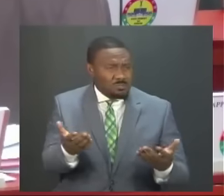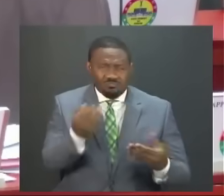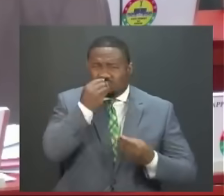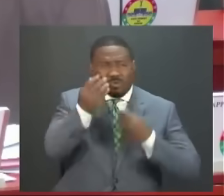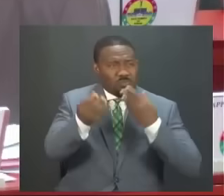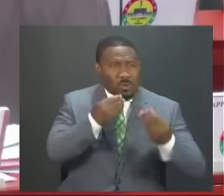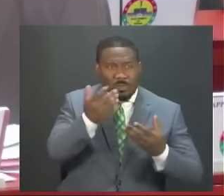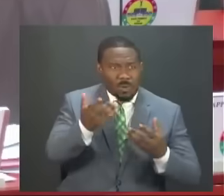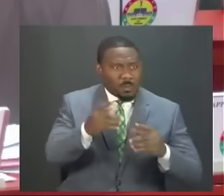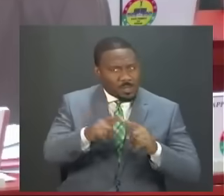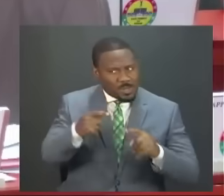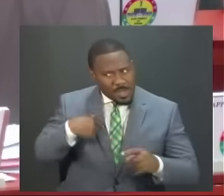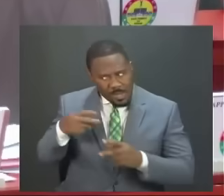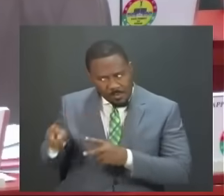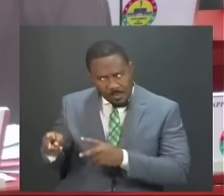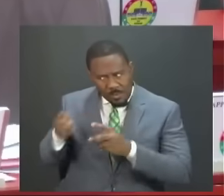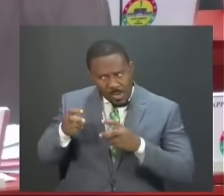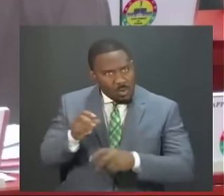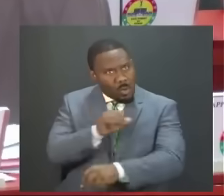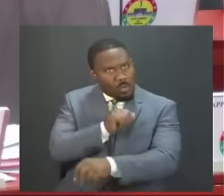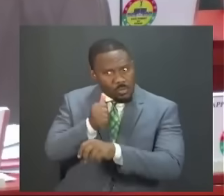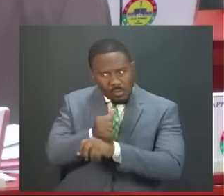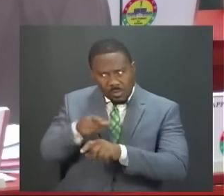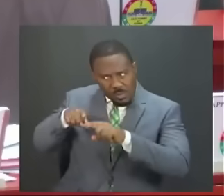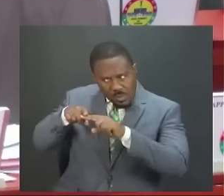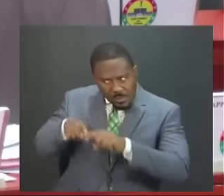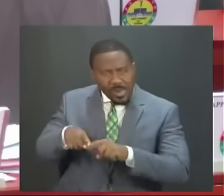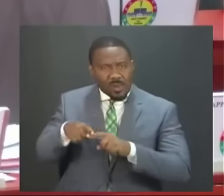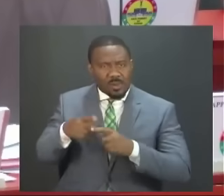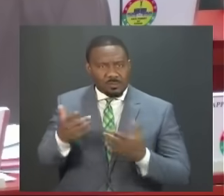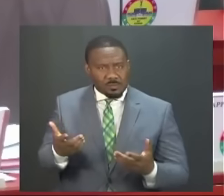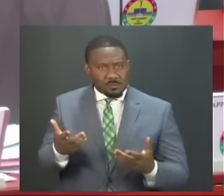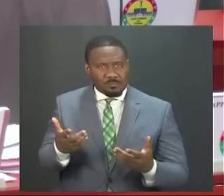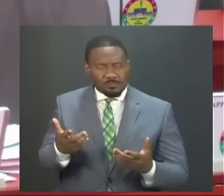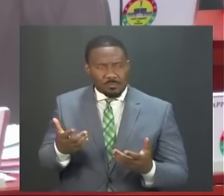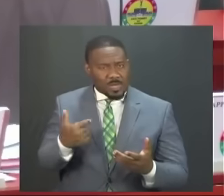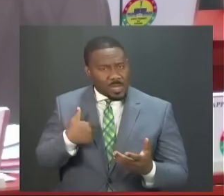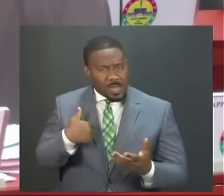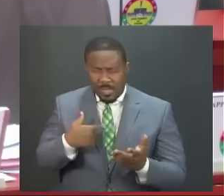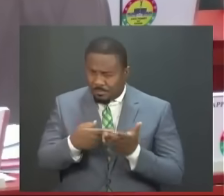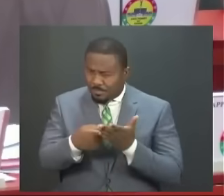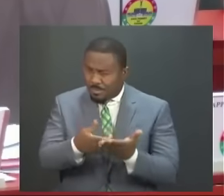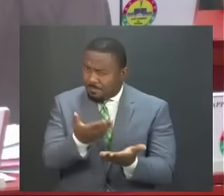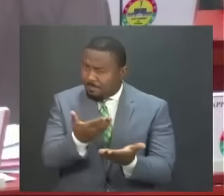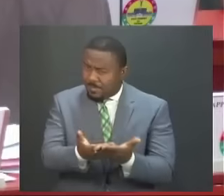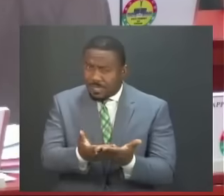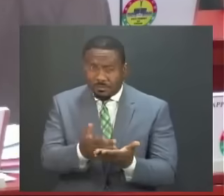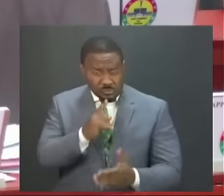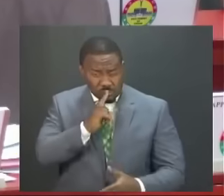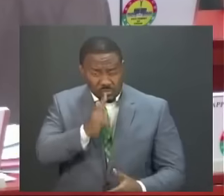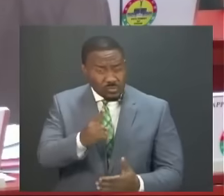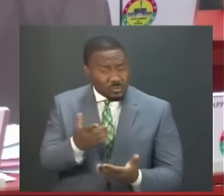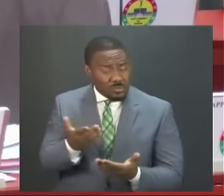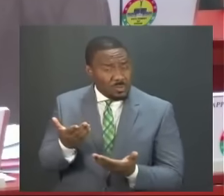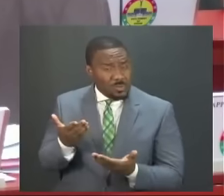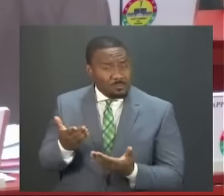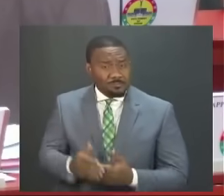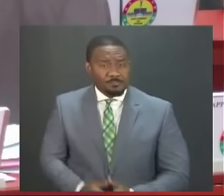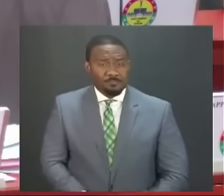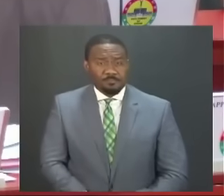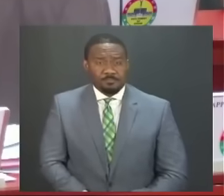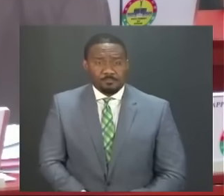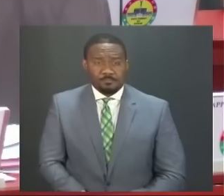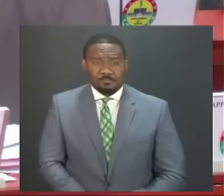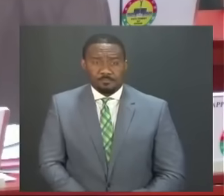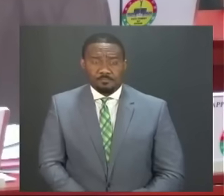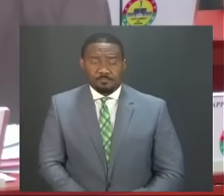that is what I seek to do, and I move on a ground of relevance. Mr. Speaker, I was on